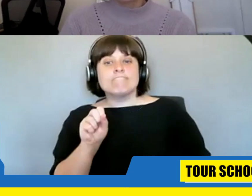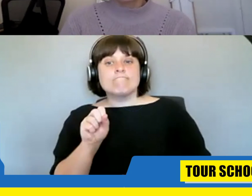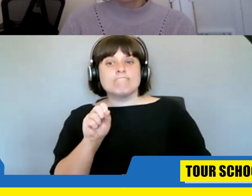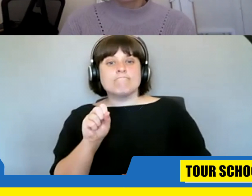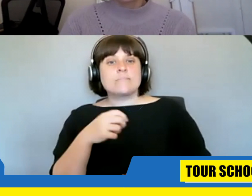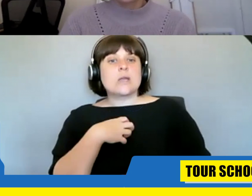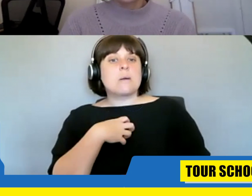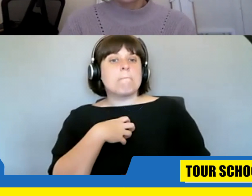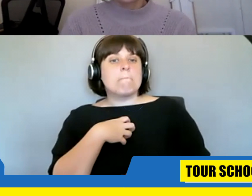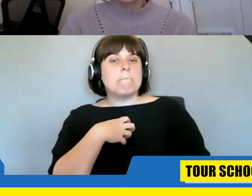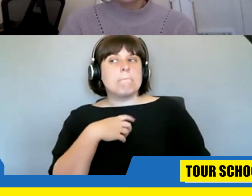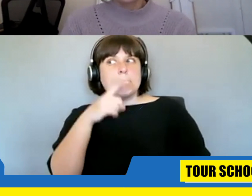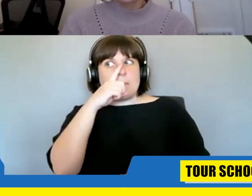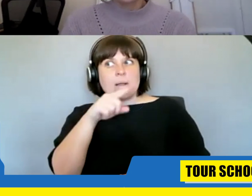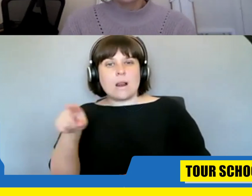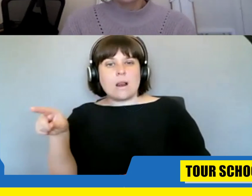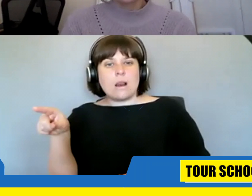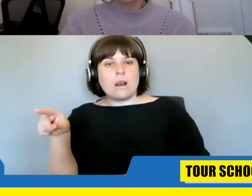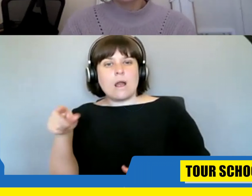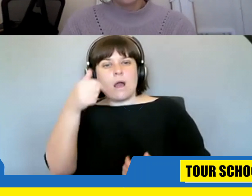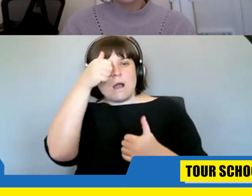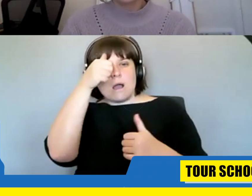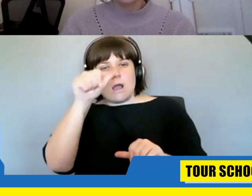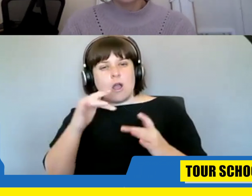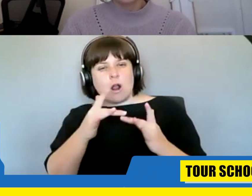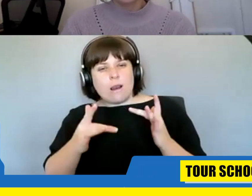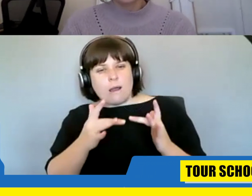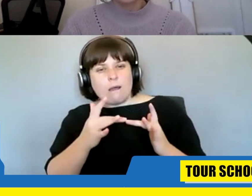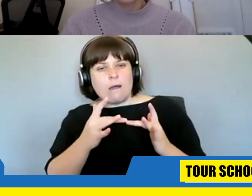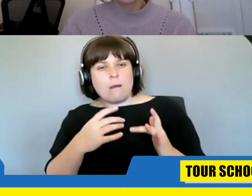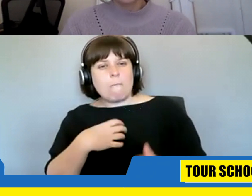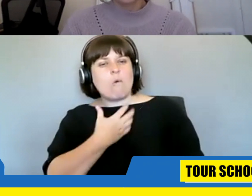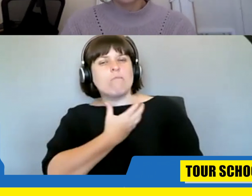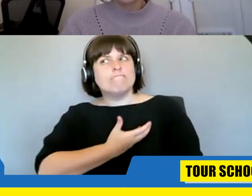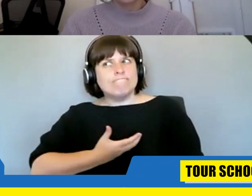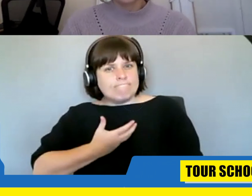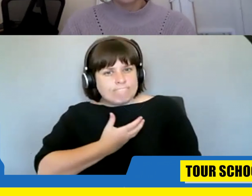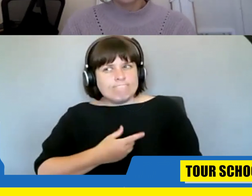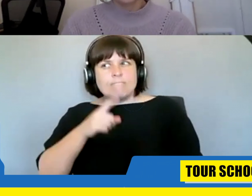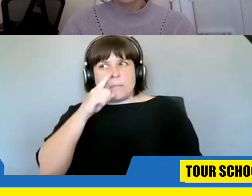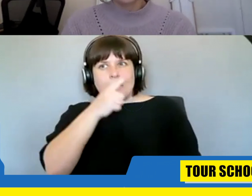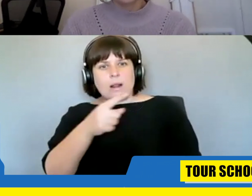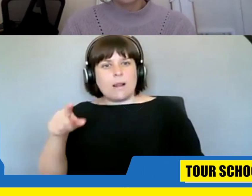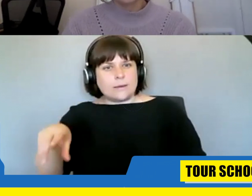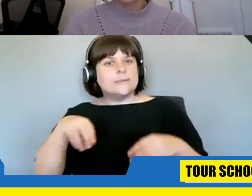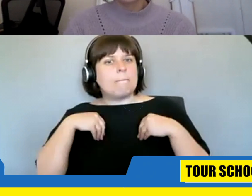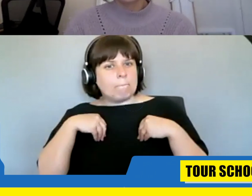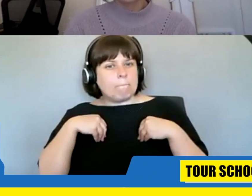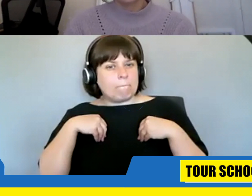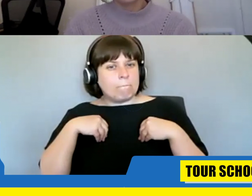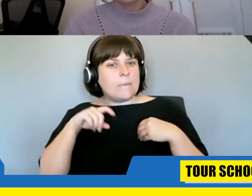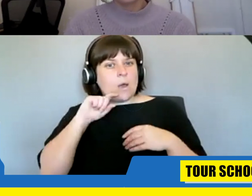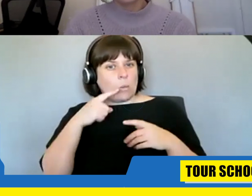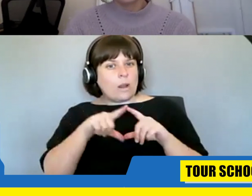more comfort now that we've had a year of everything being online. I think there'll be more comfort in that response, but